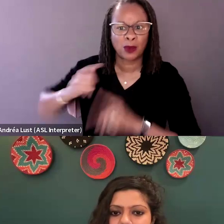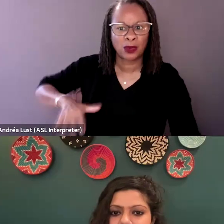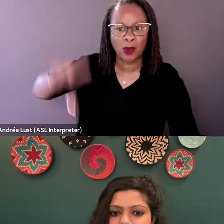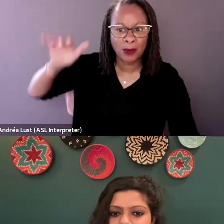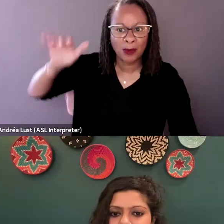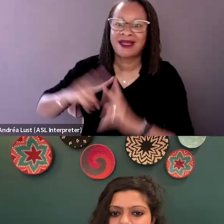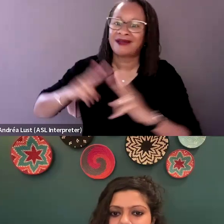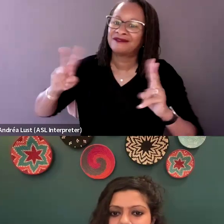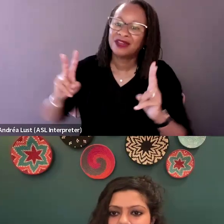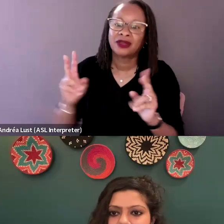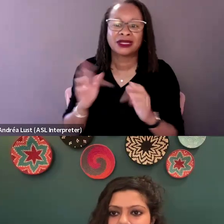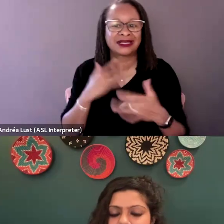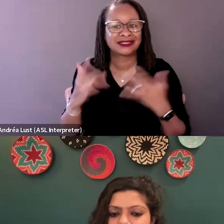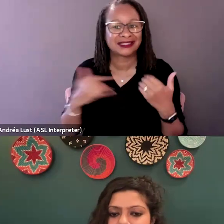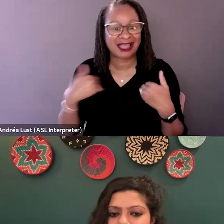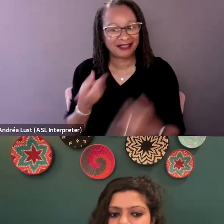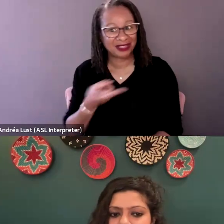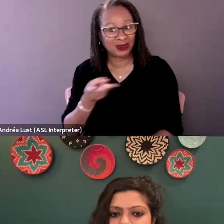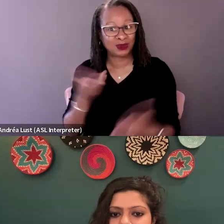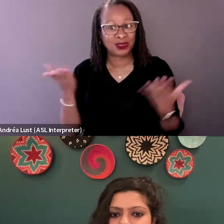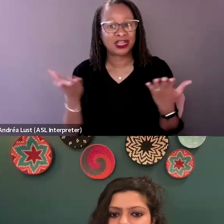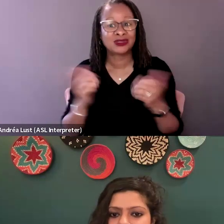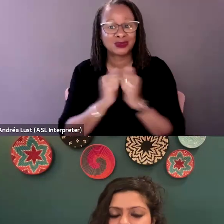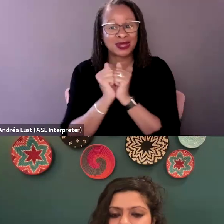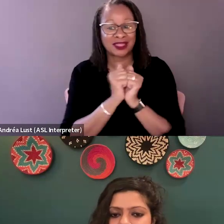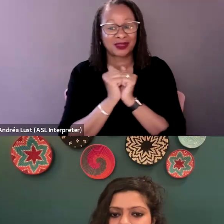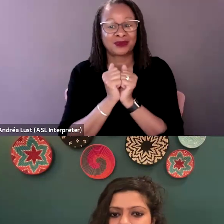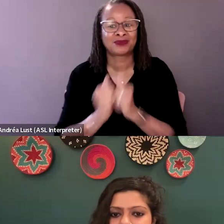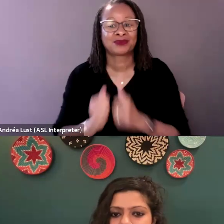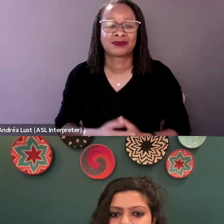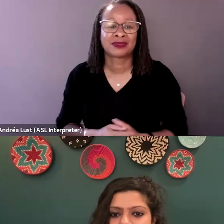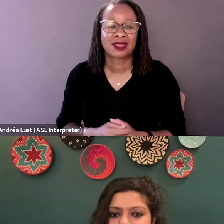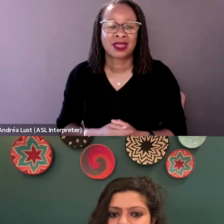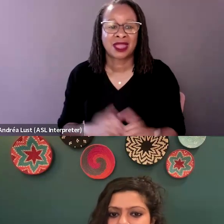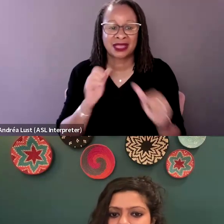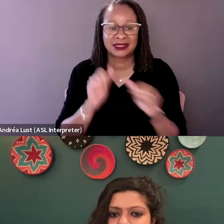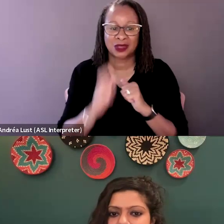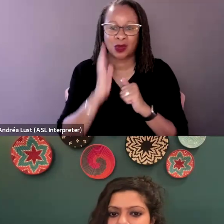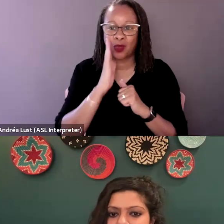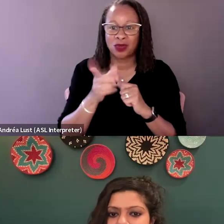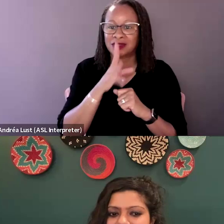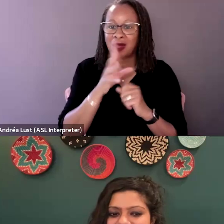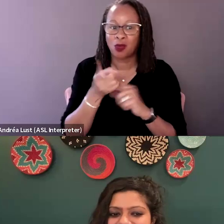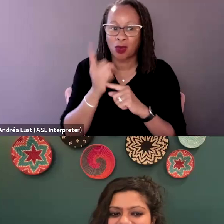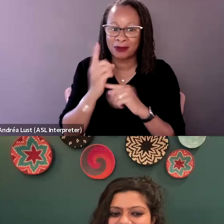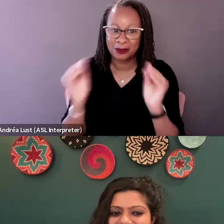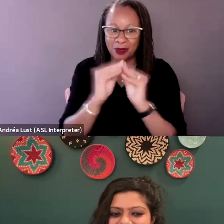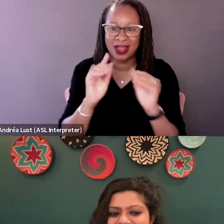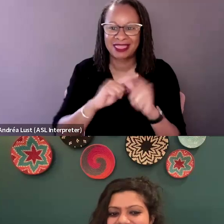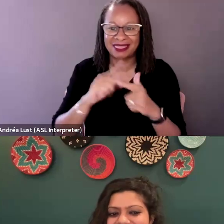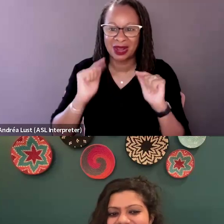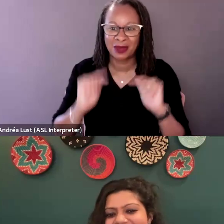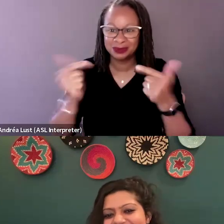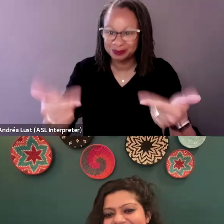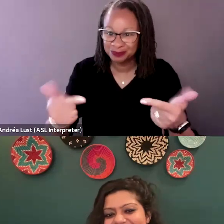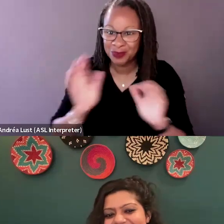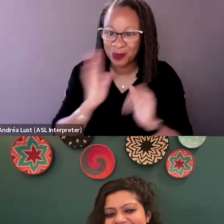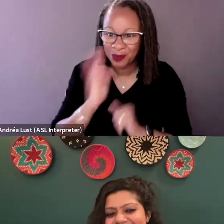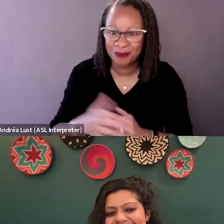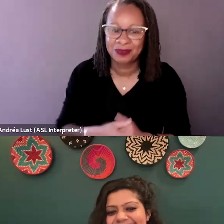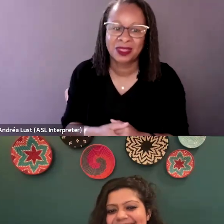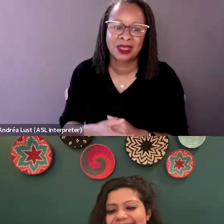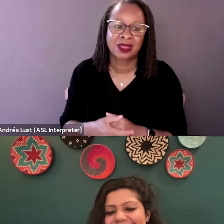and Shaunak, you both are super helpful and generous with your access. And I think it's special, especially because